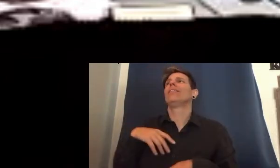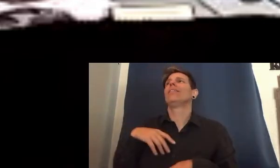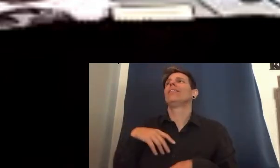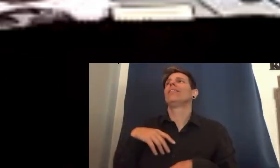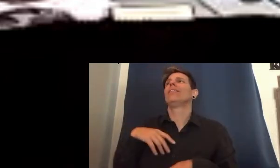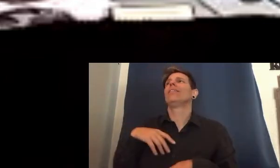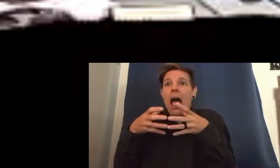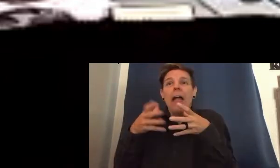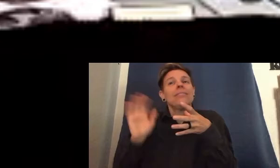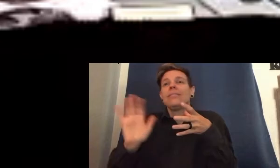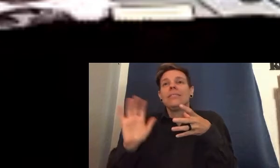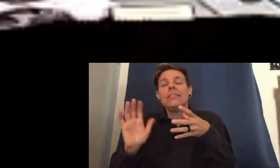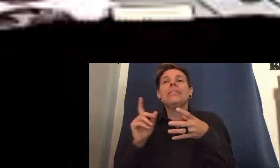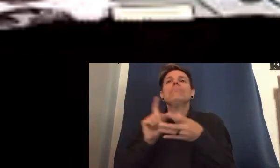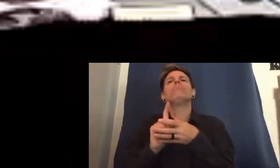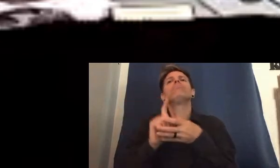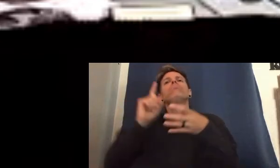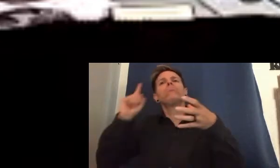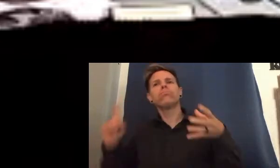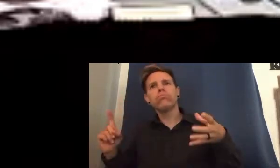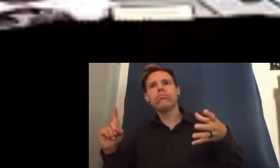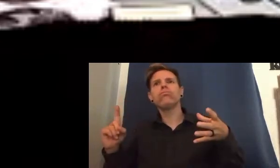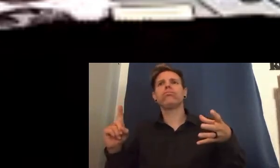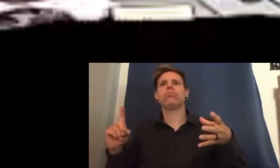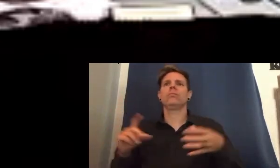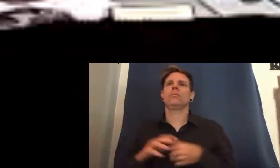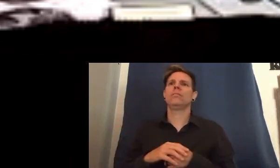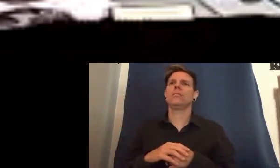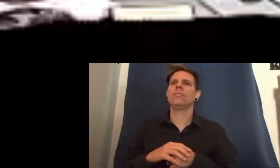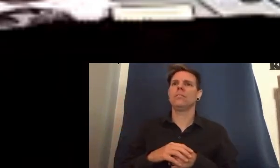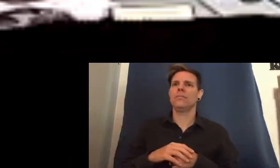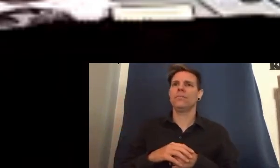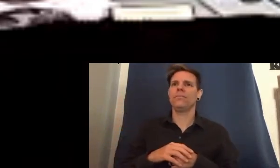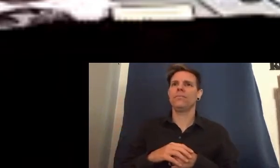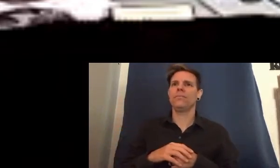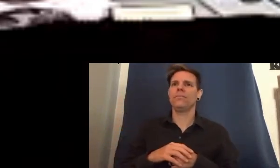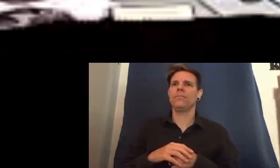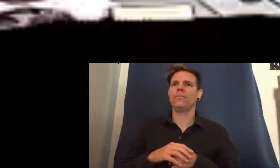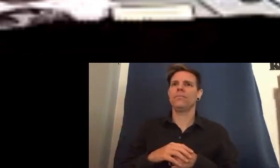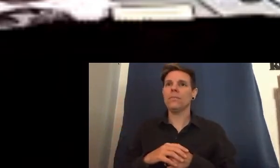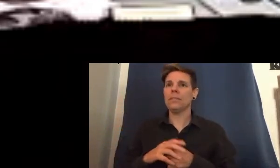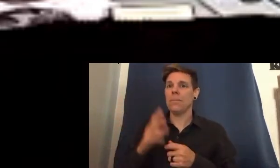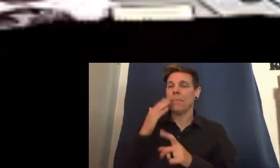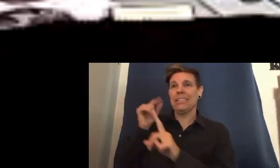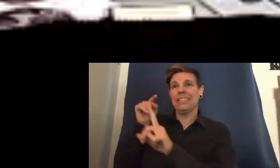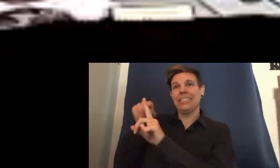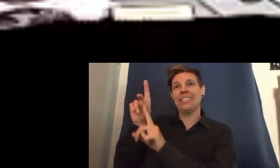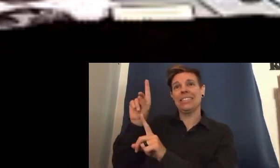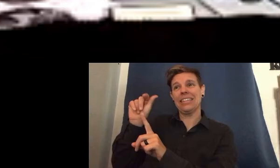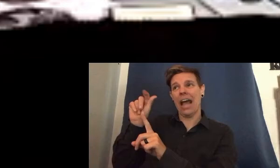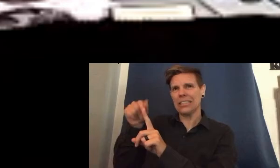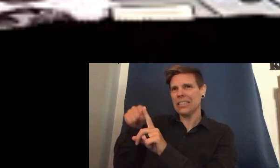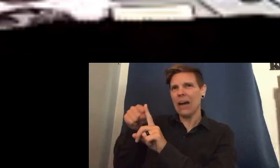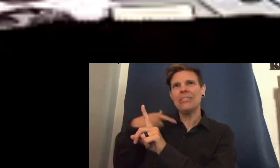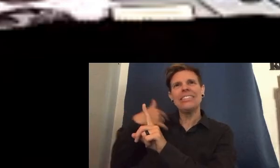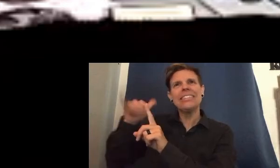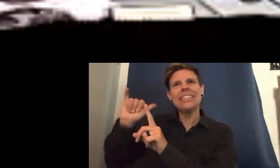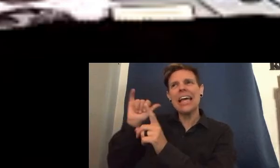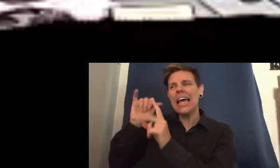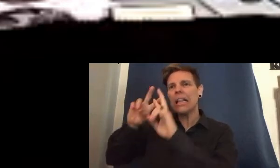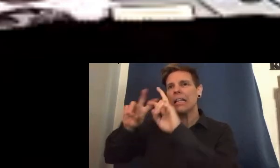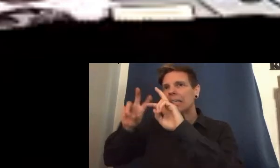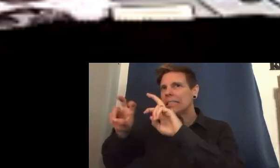respond to what the virus is telling us about itself. We need to pay attention to that